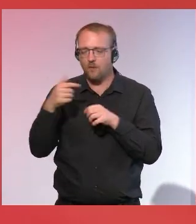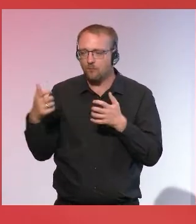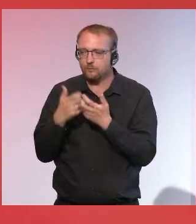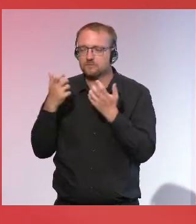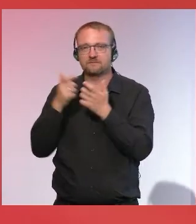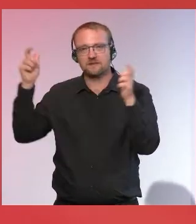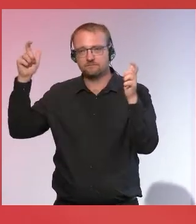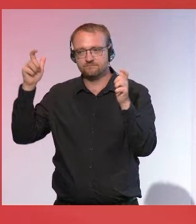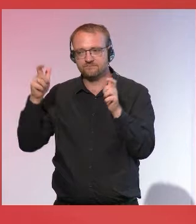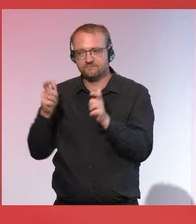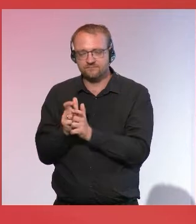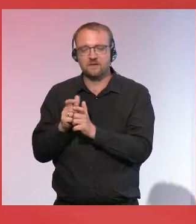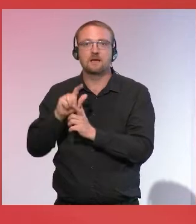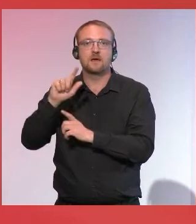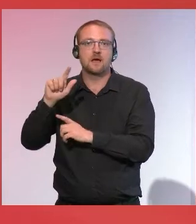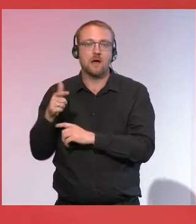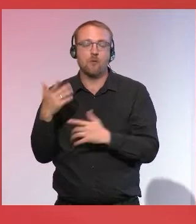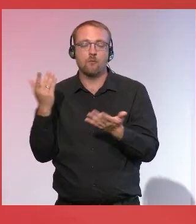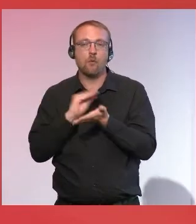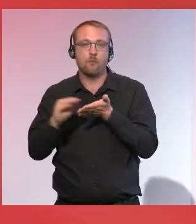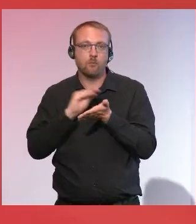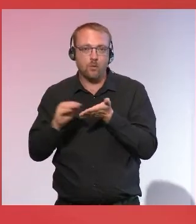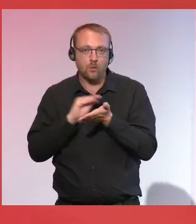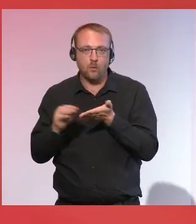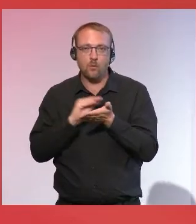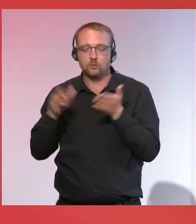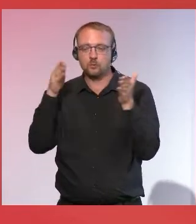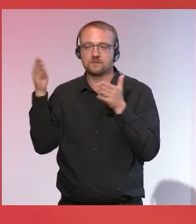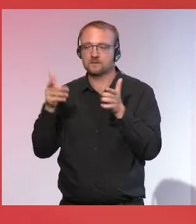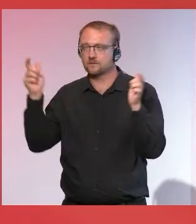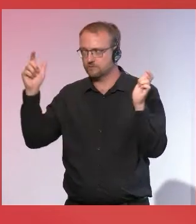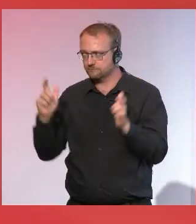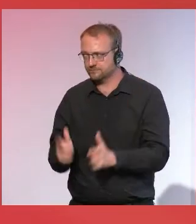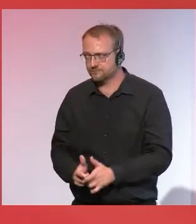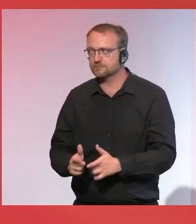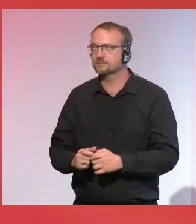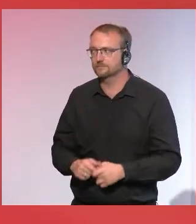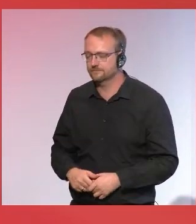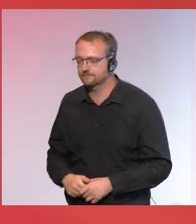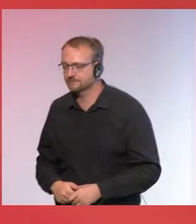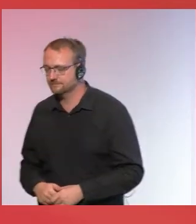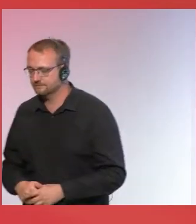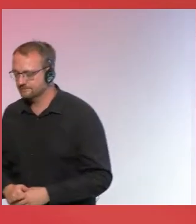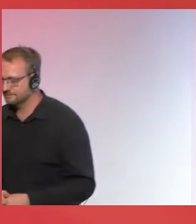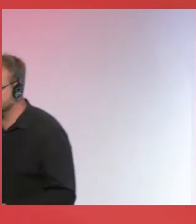get decreased concentration because you're sleeping so badly at night. And as I mentioned, the vulnerable groups.